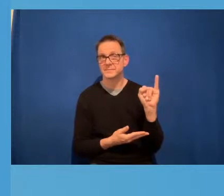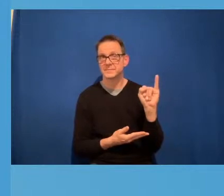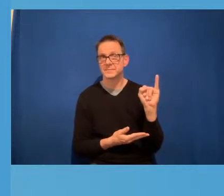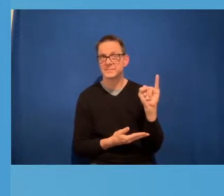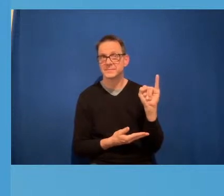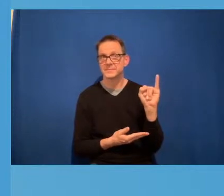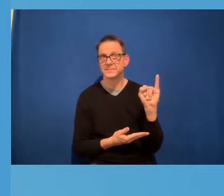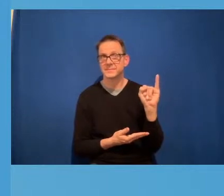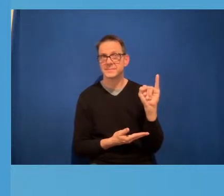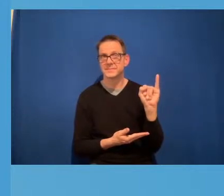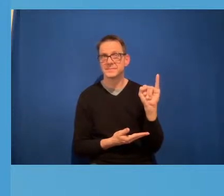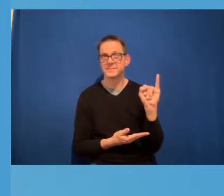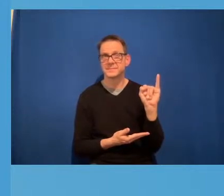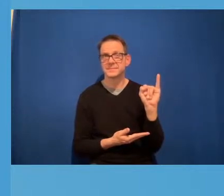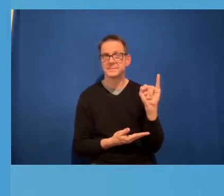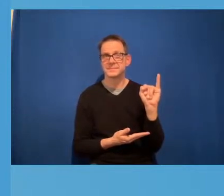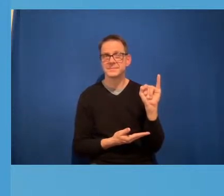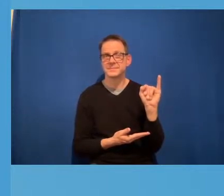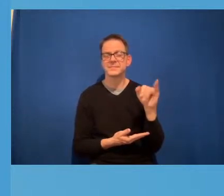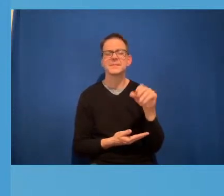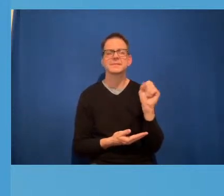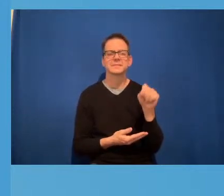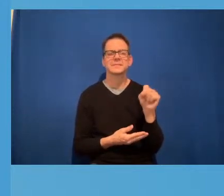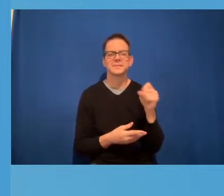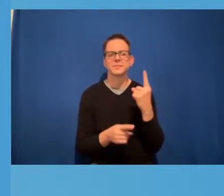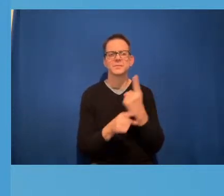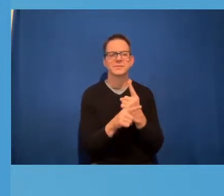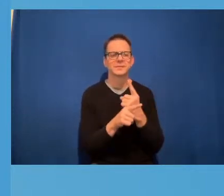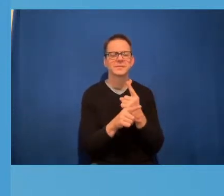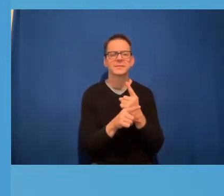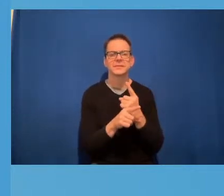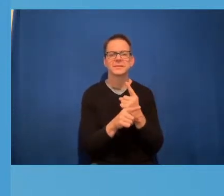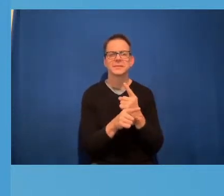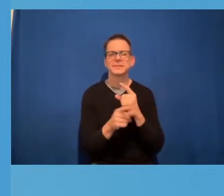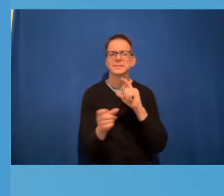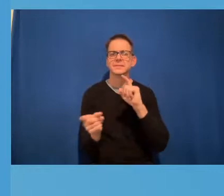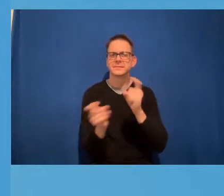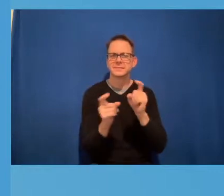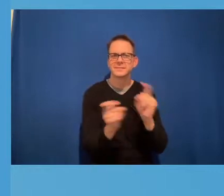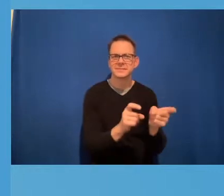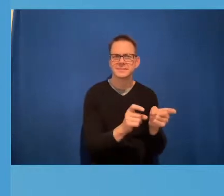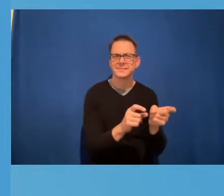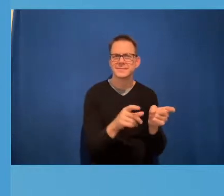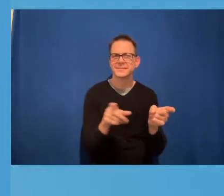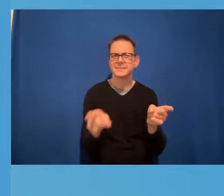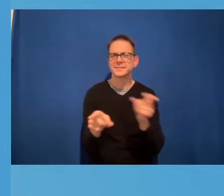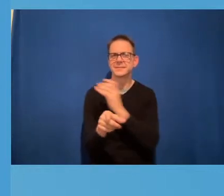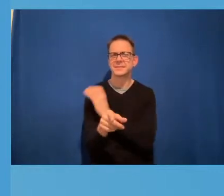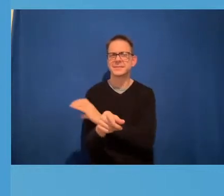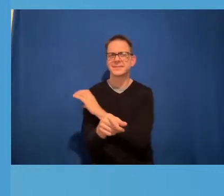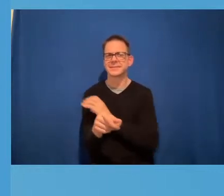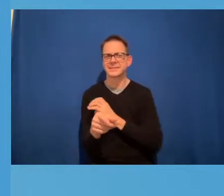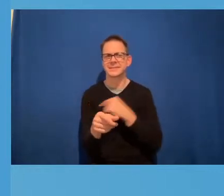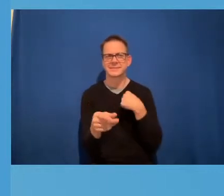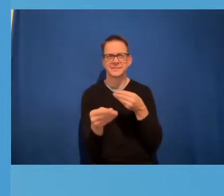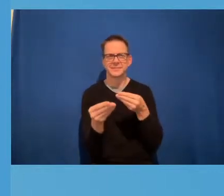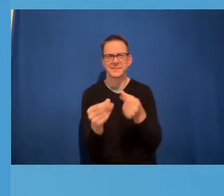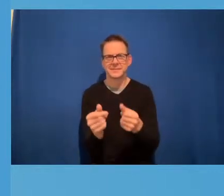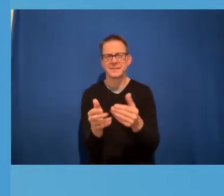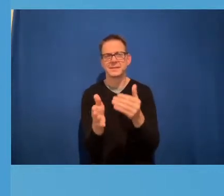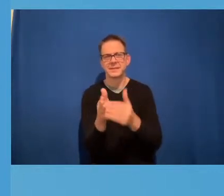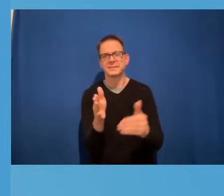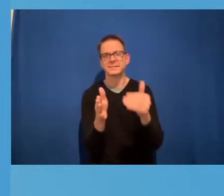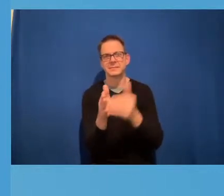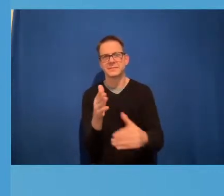to adopt. Well, so clinics like myself put thousands of dollars on virtual care platforms to develop